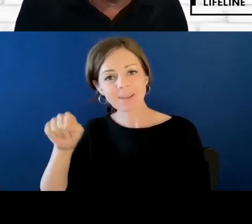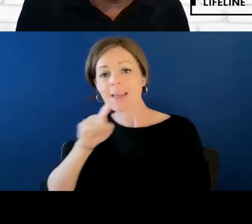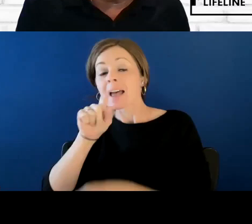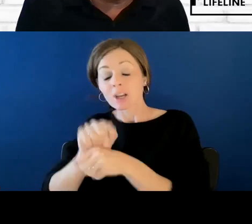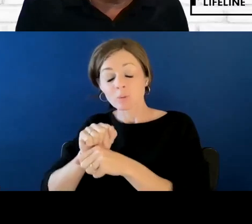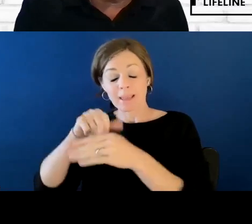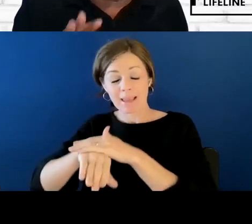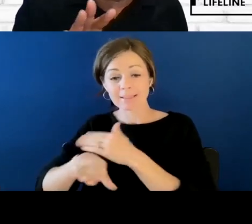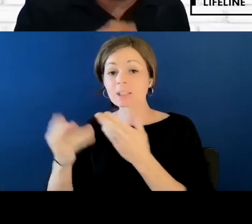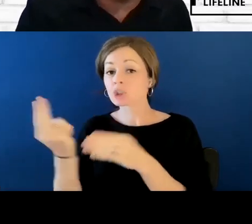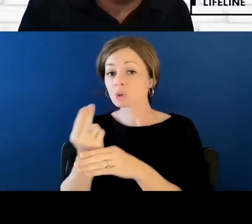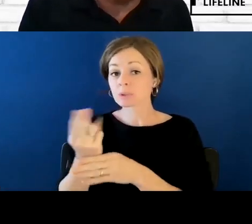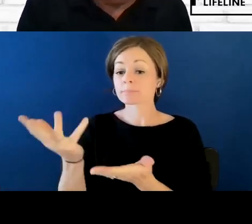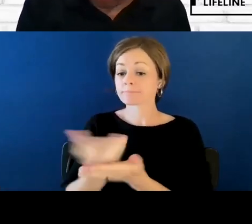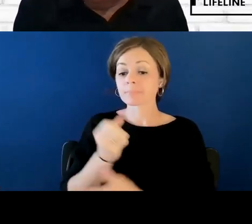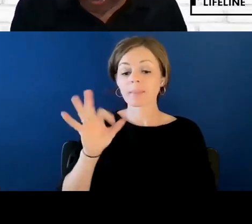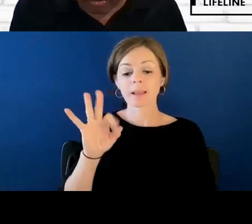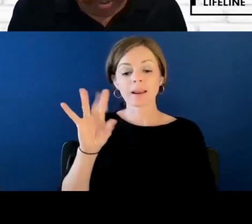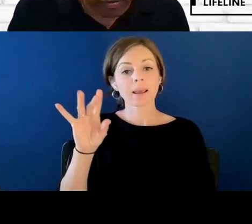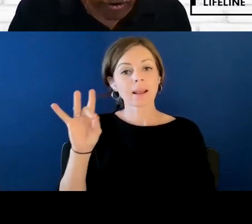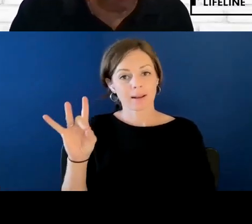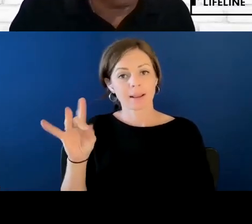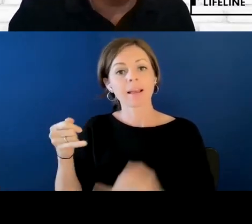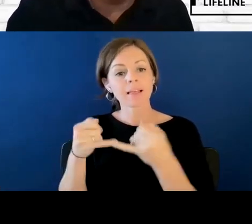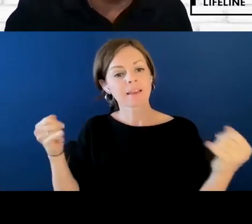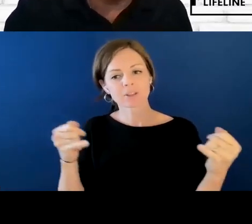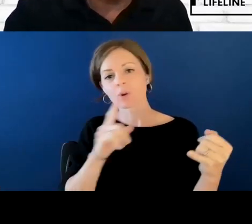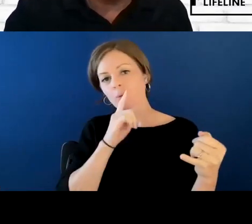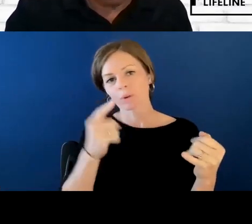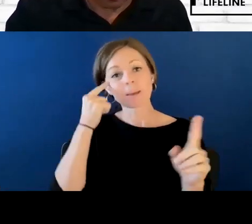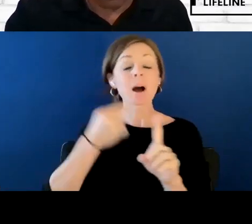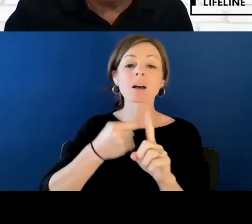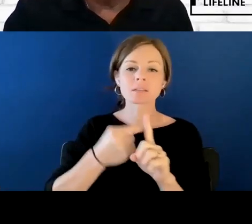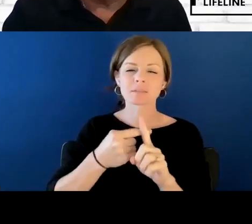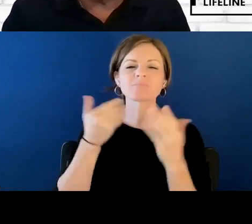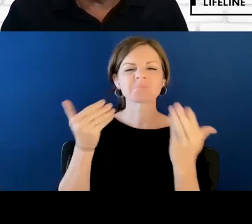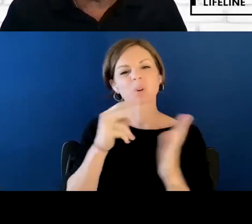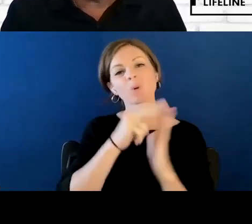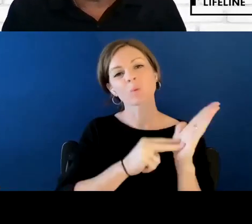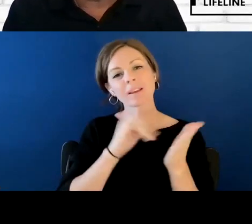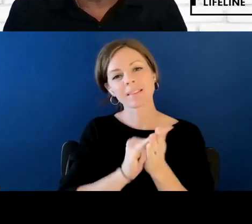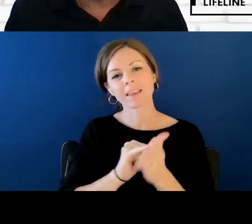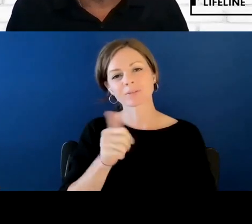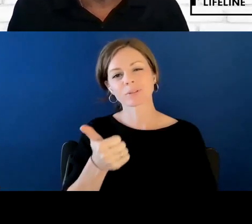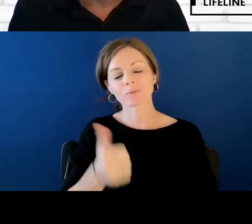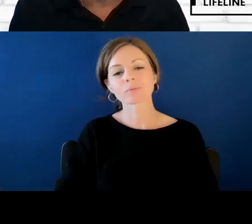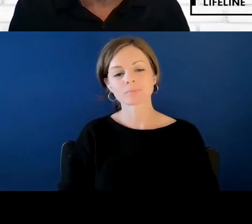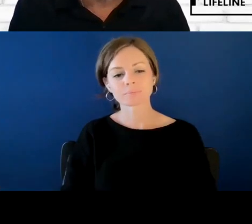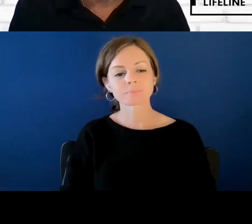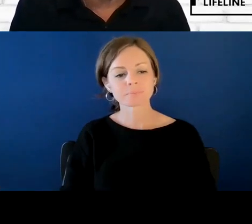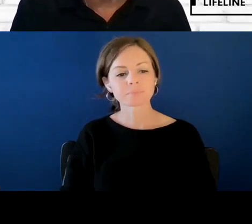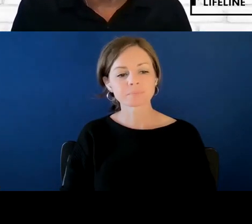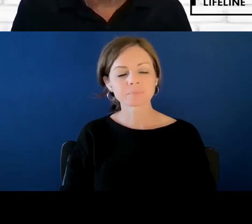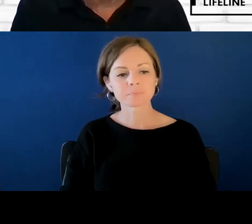the 988 line. Just something for everyone to read, very positive. Next slide, please.